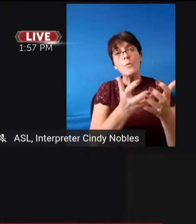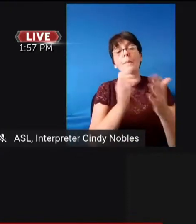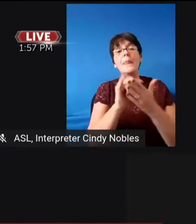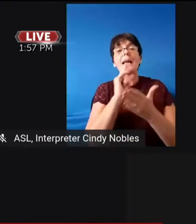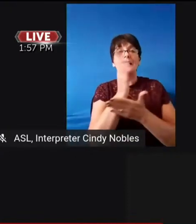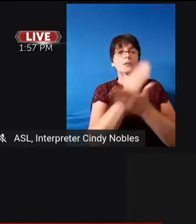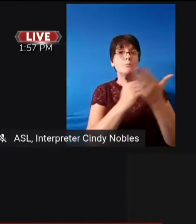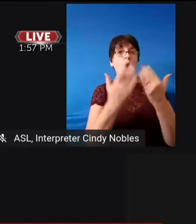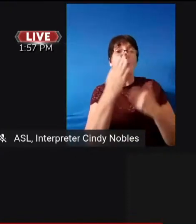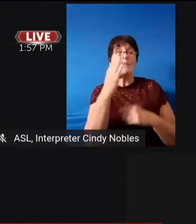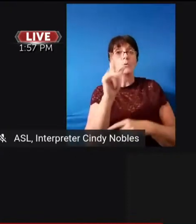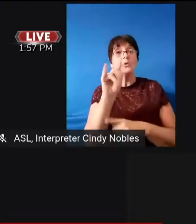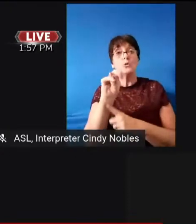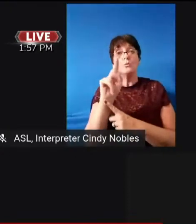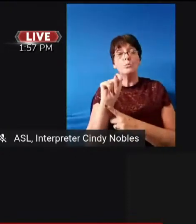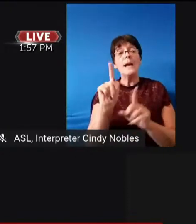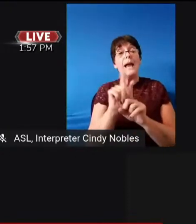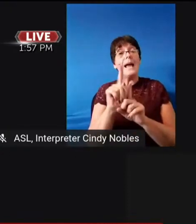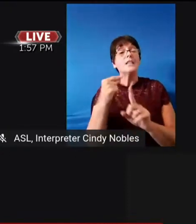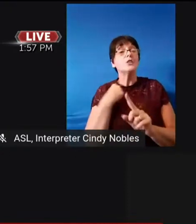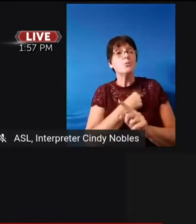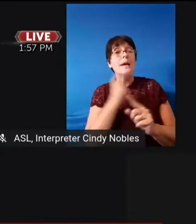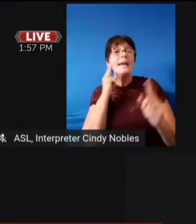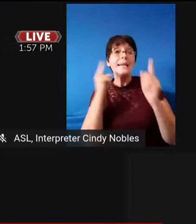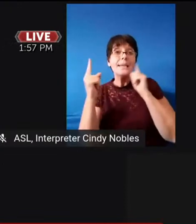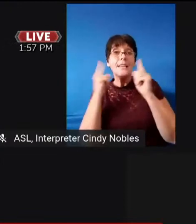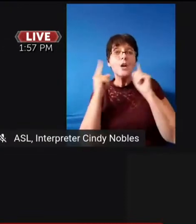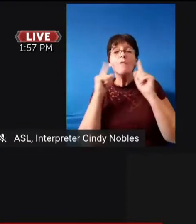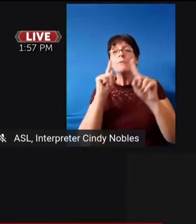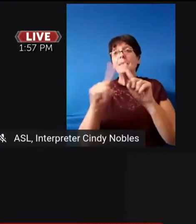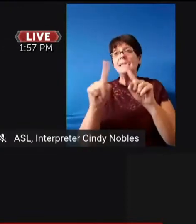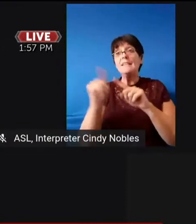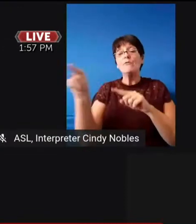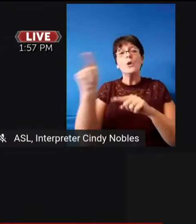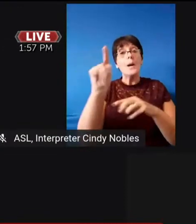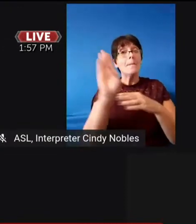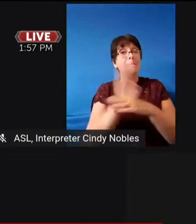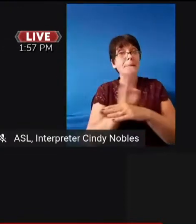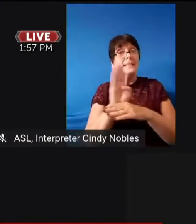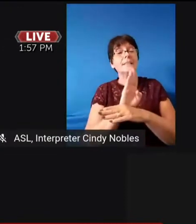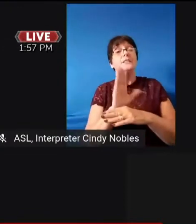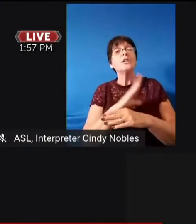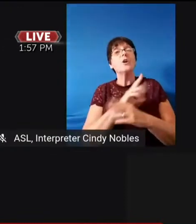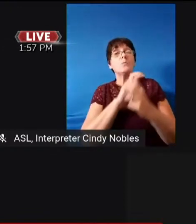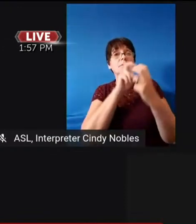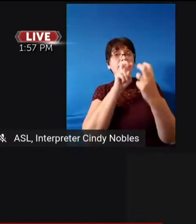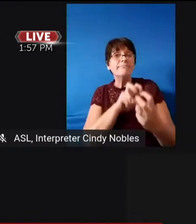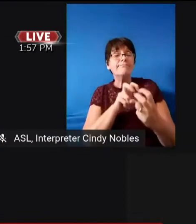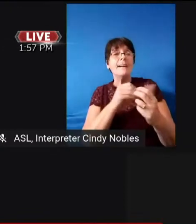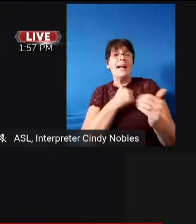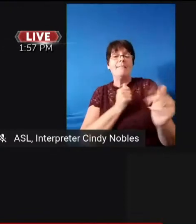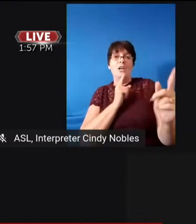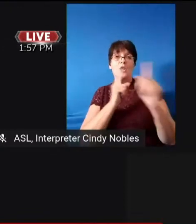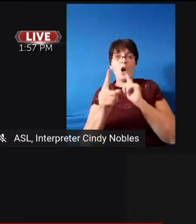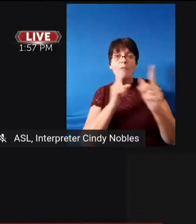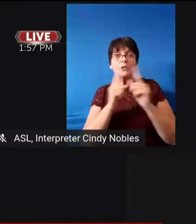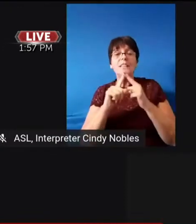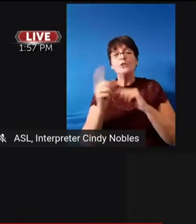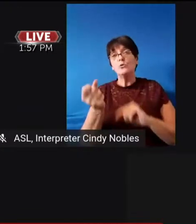of the blueprint. And as we hear from those different industries, we're sitting down in earnest with conversations to